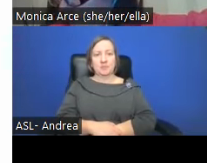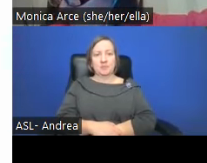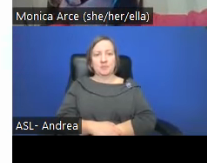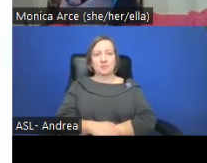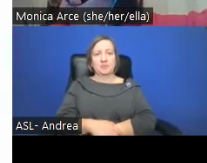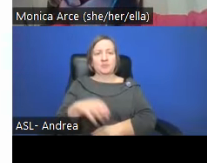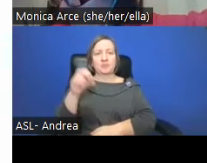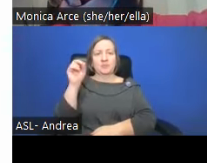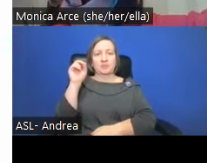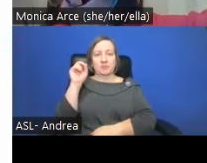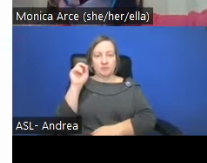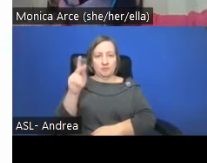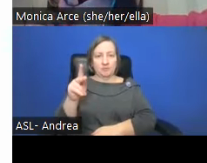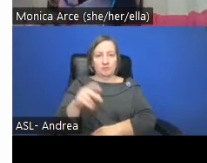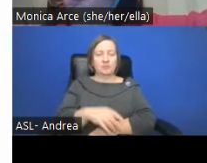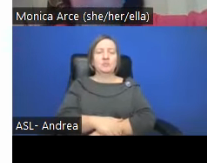So,